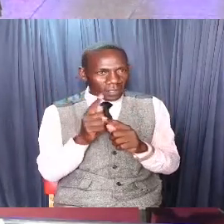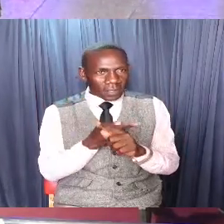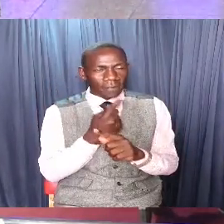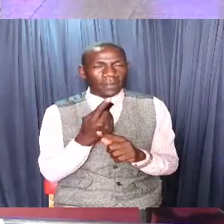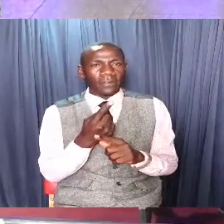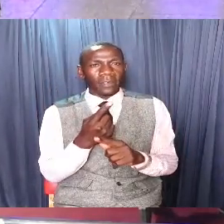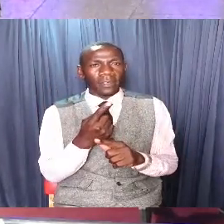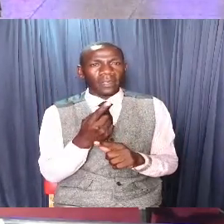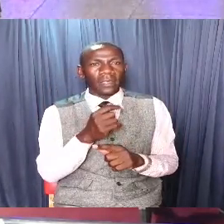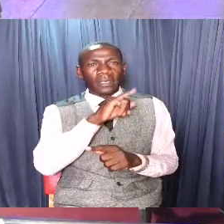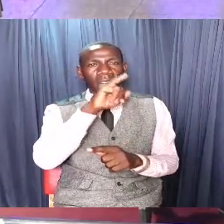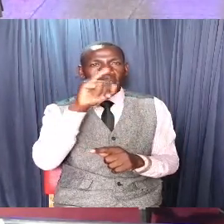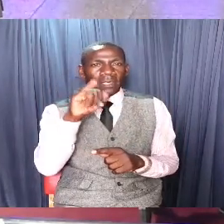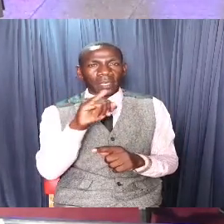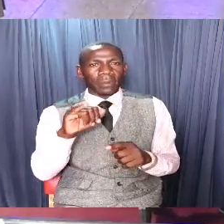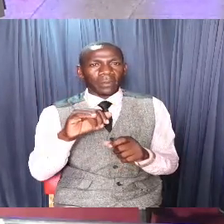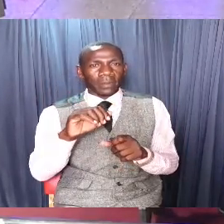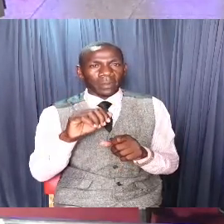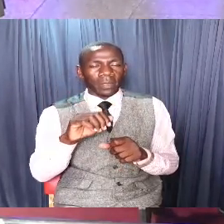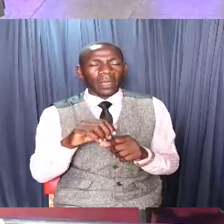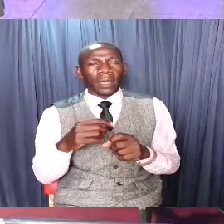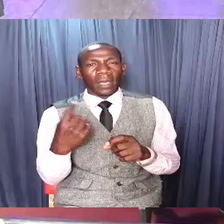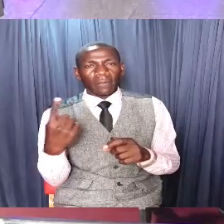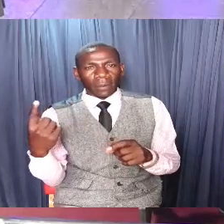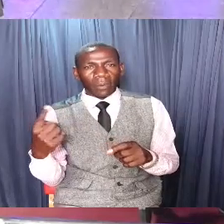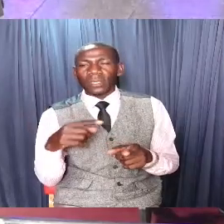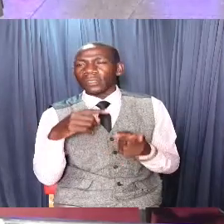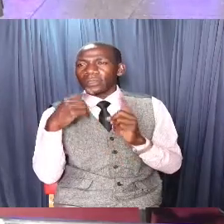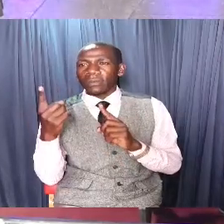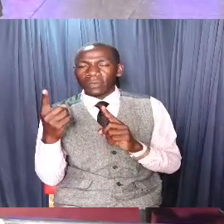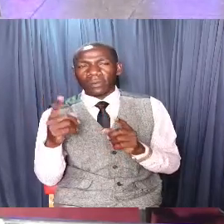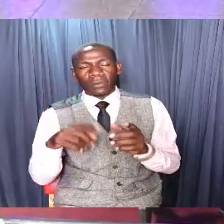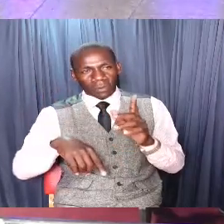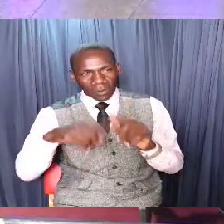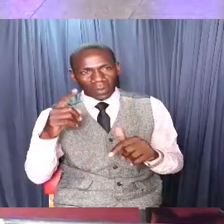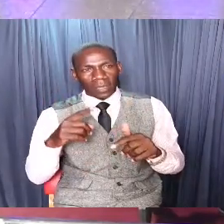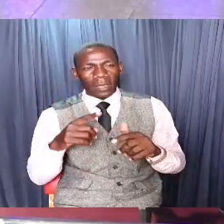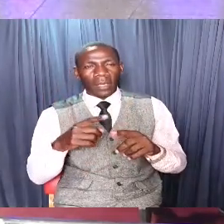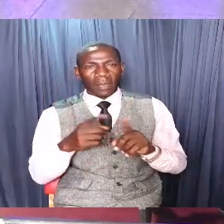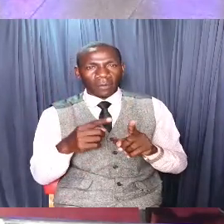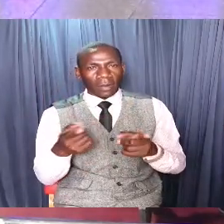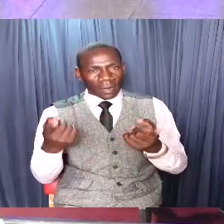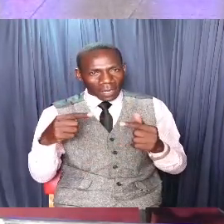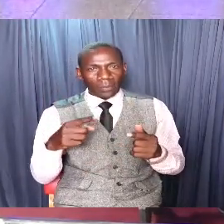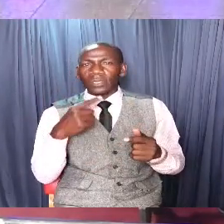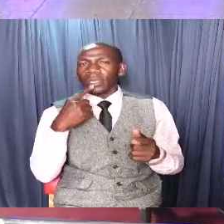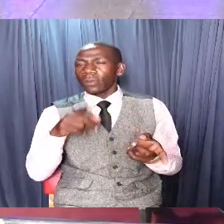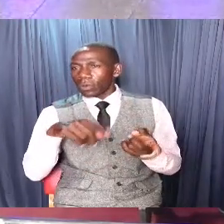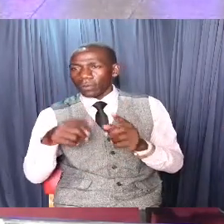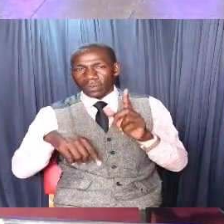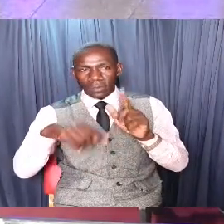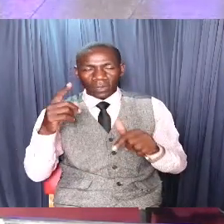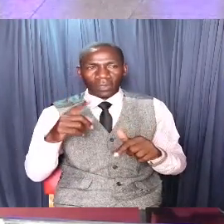na kufuru. Should you say different Zedekia will also kila mmoja akija aenda utafaulu. Everybody when you come you should say go. Kila mmoja akija aenda utafaulu. Everybody will come say